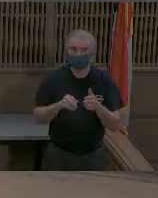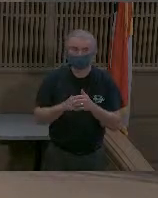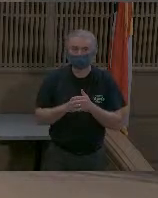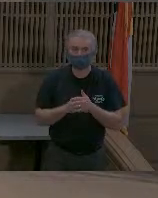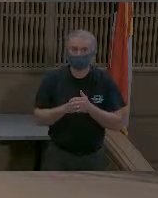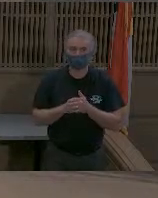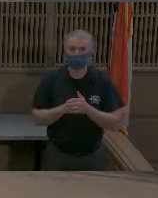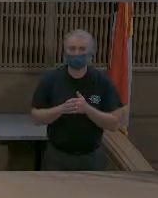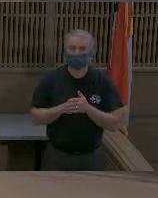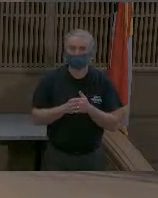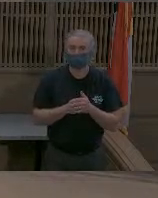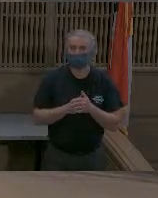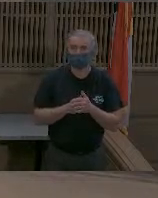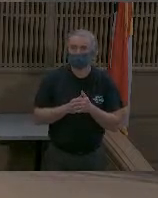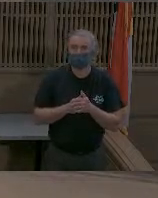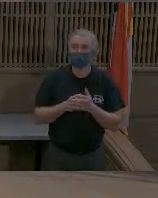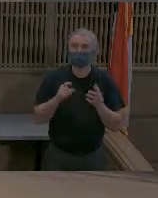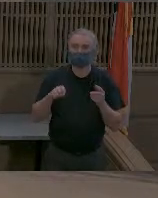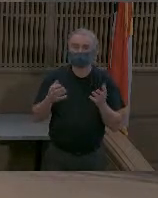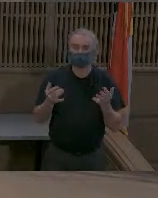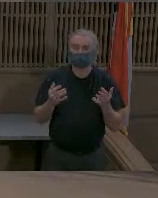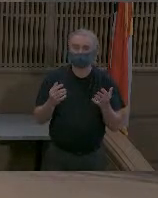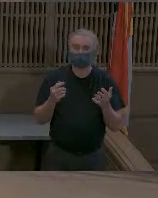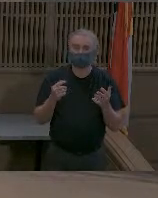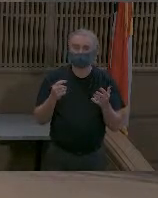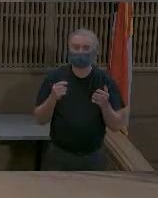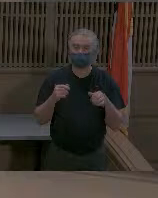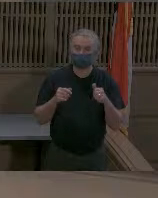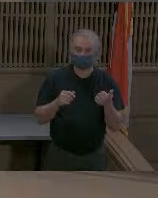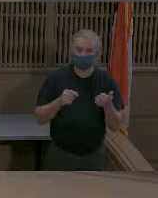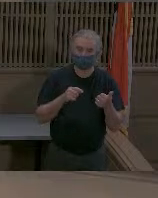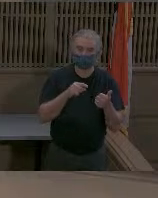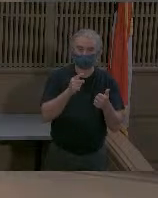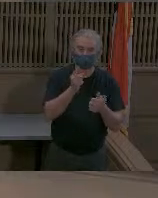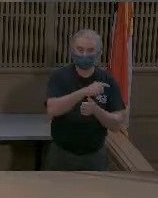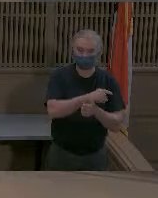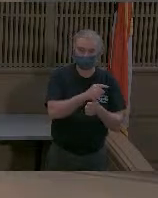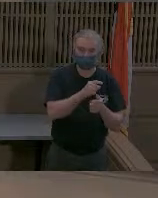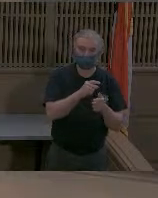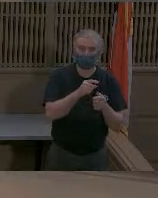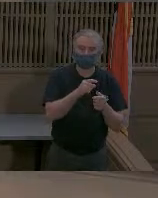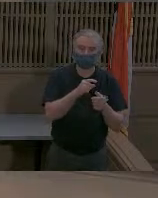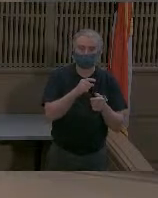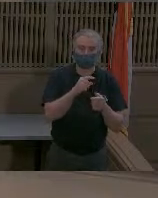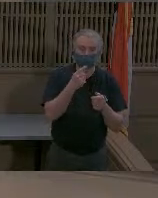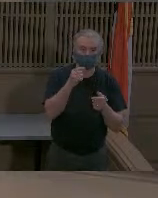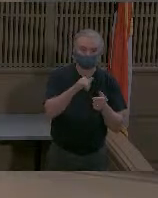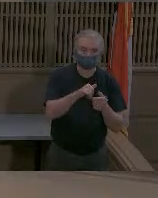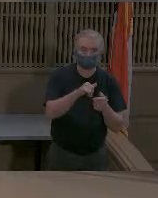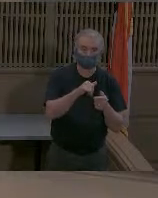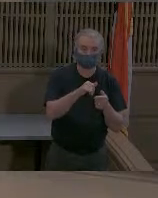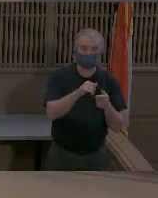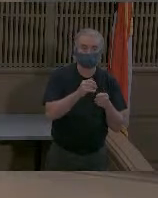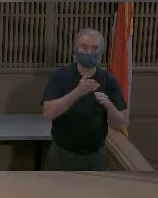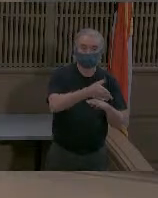No, sir. They need to wait till the isolation period is over, which usually is 10 days.